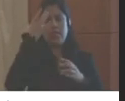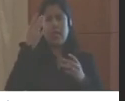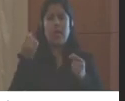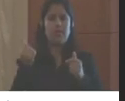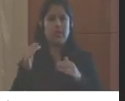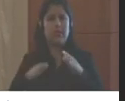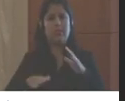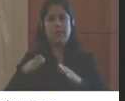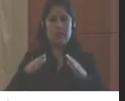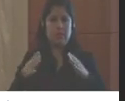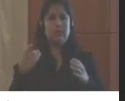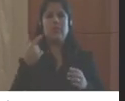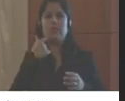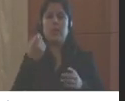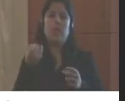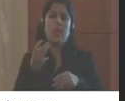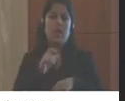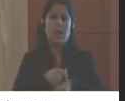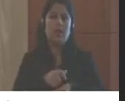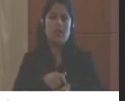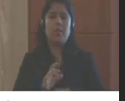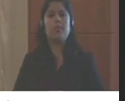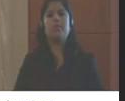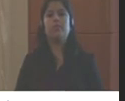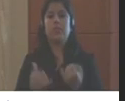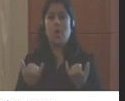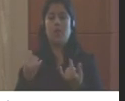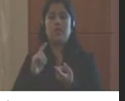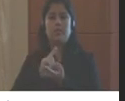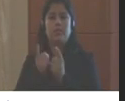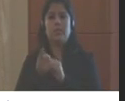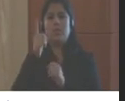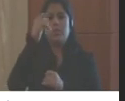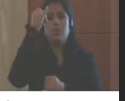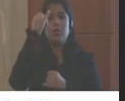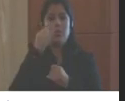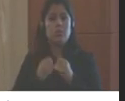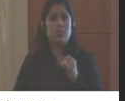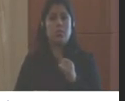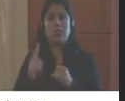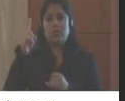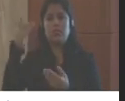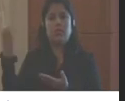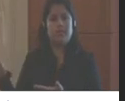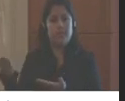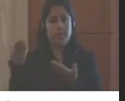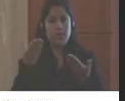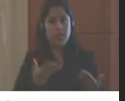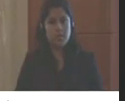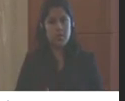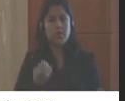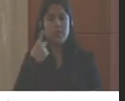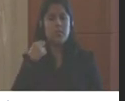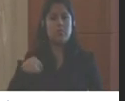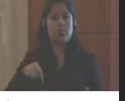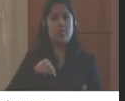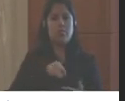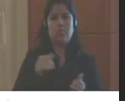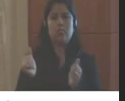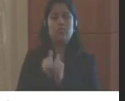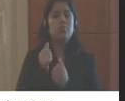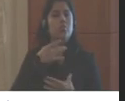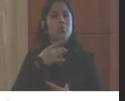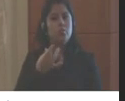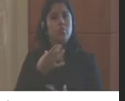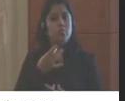resource which we are losing all the time, which is time. We are going to move on to the